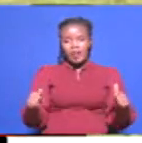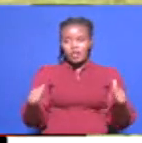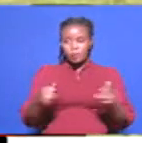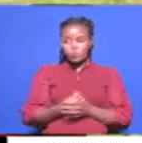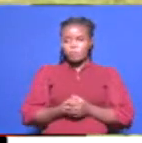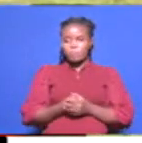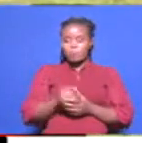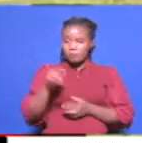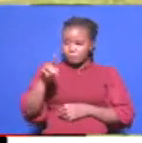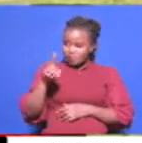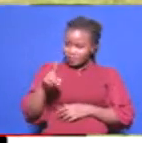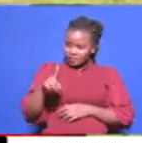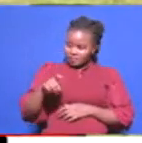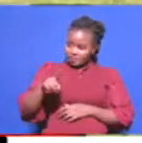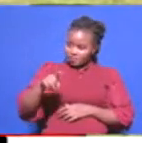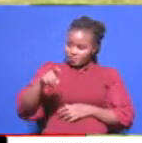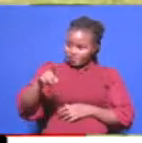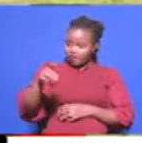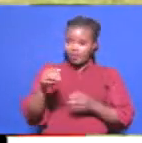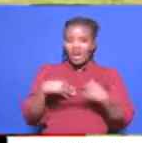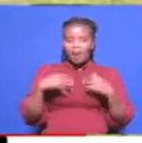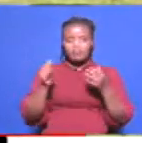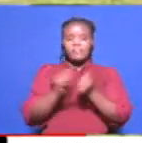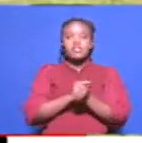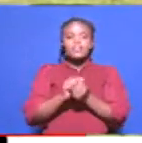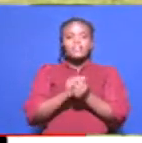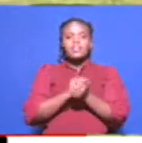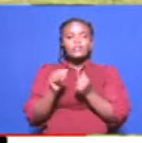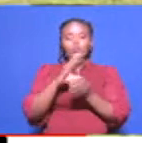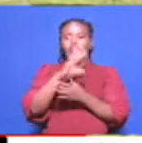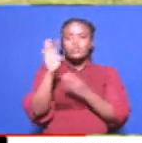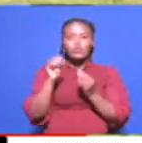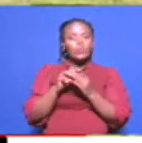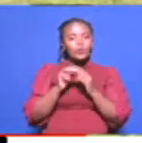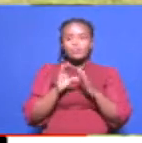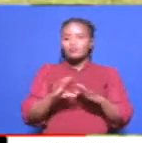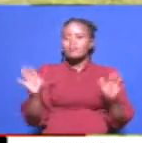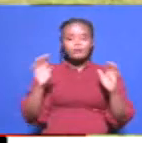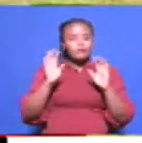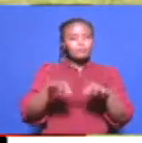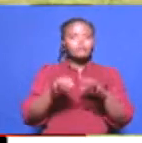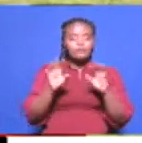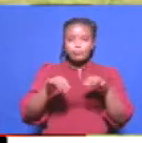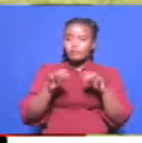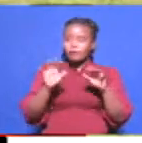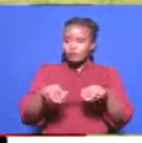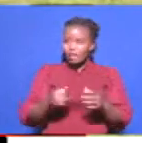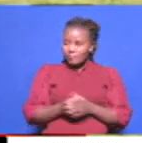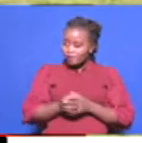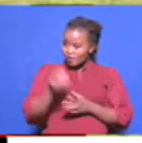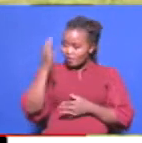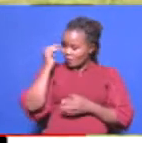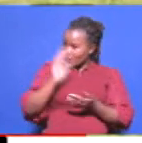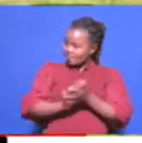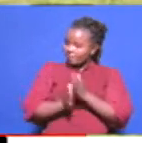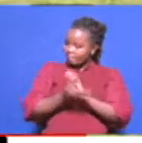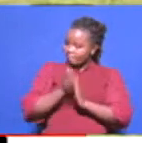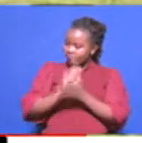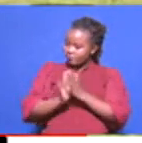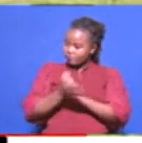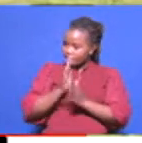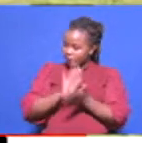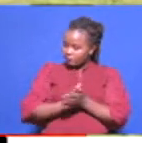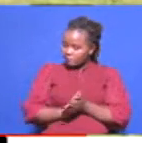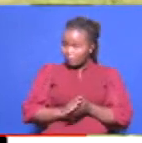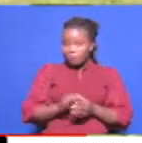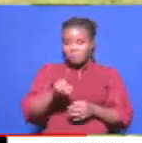wadudu wameharibu shamba yote. Sasa hata safari hii hatuna hata haja ya kupalilia, kwa sababu hakuna kitu vile mnaweza kuona. Imekula